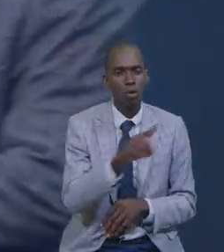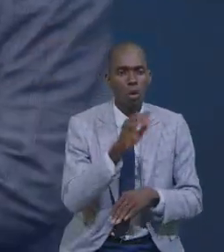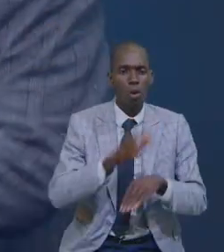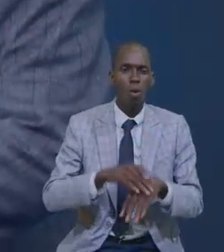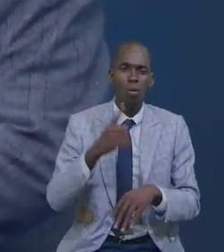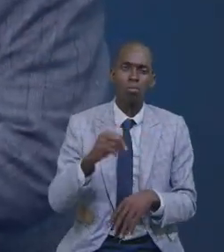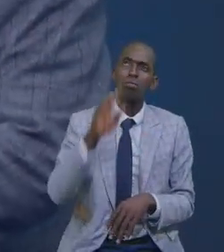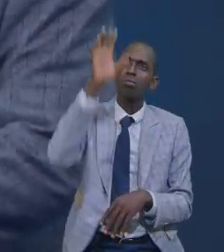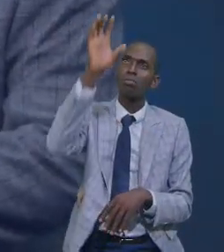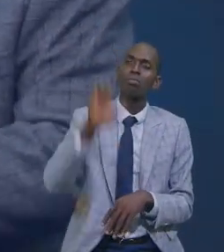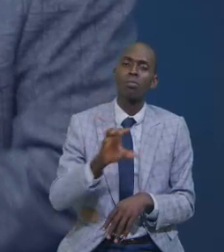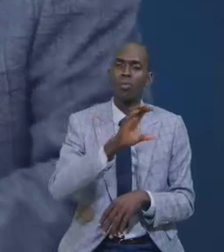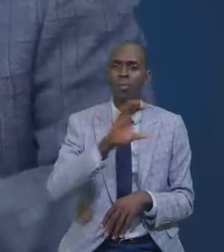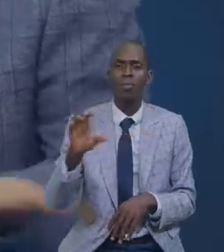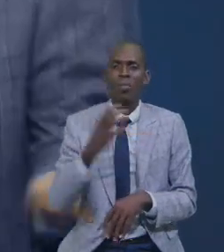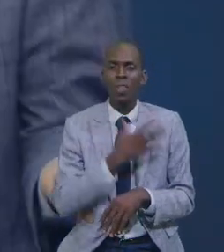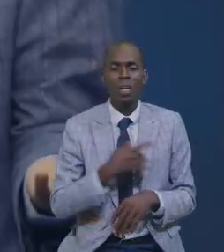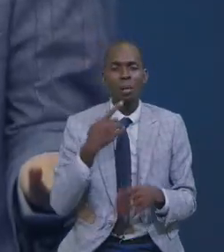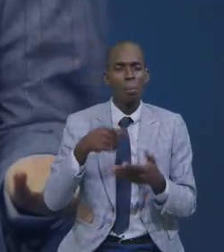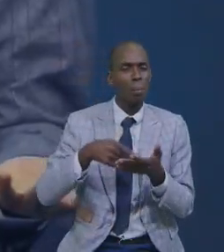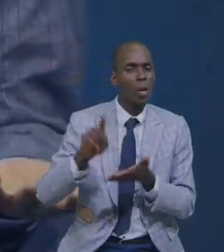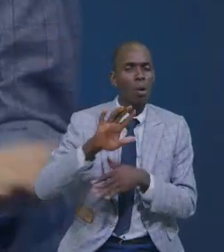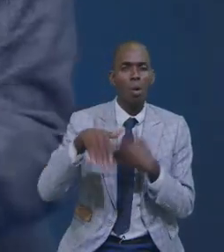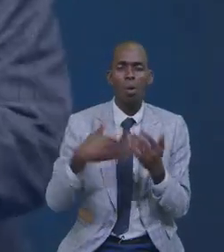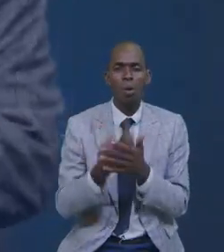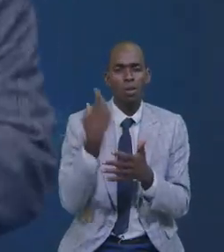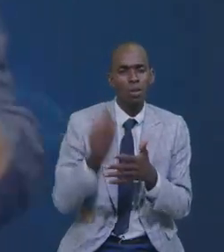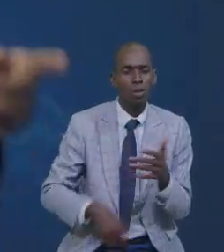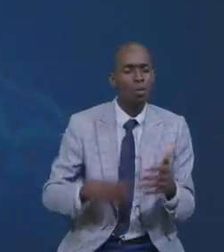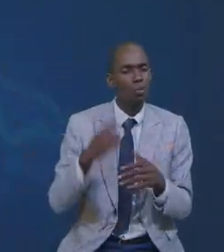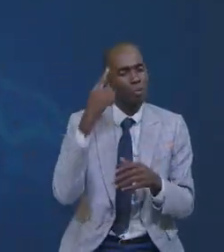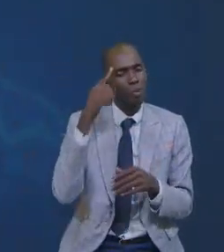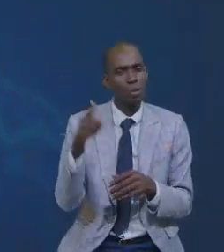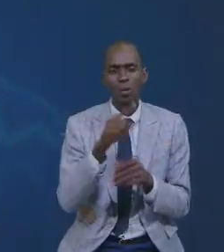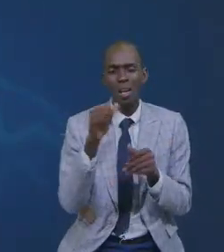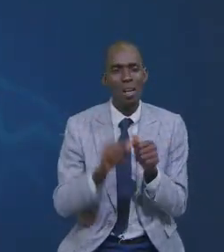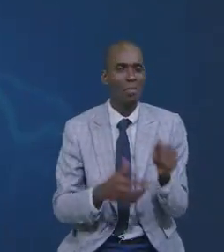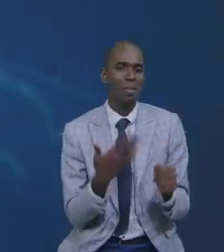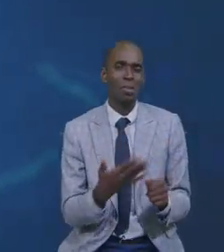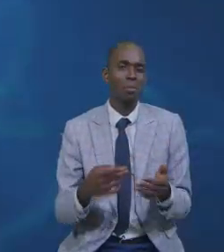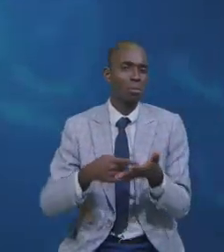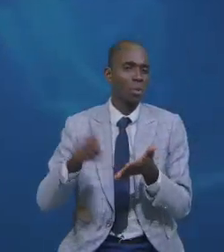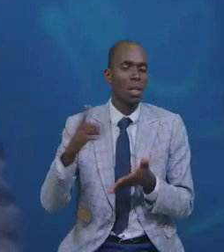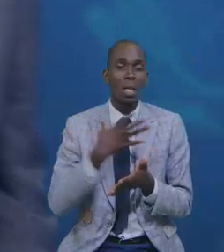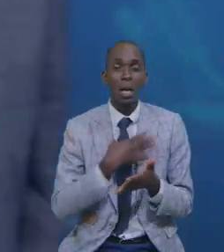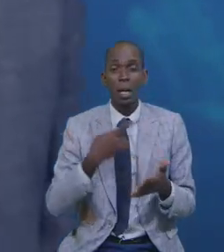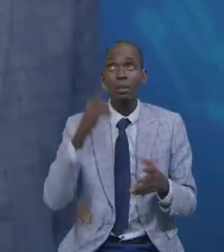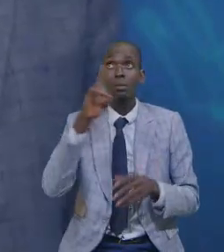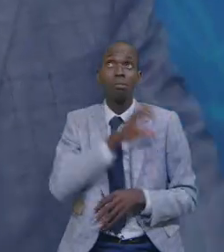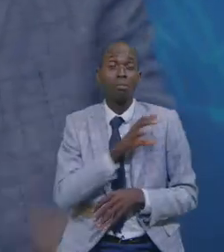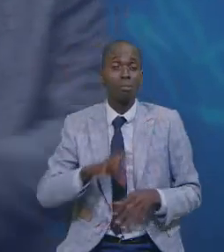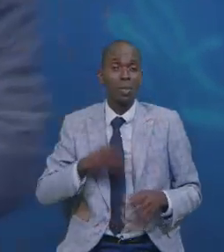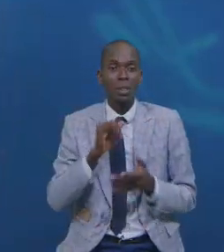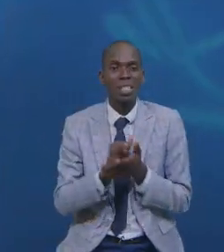the price that you ought to pay, he had paid everything. And he said, it is finished. And now you can